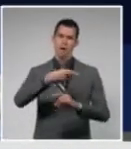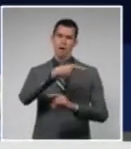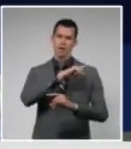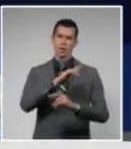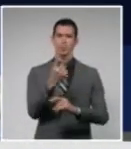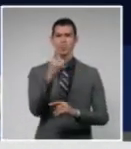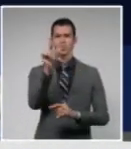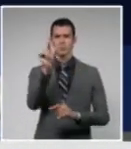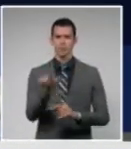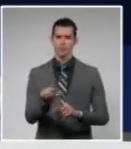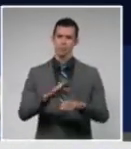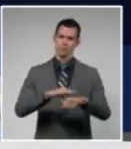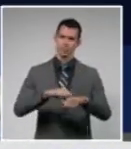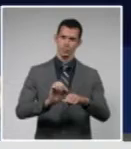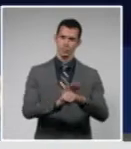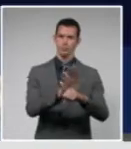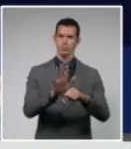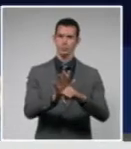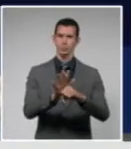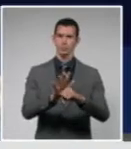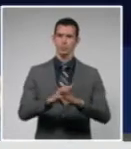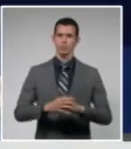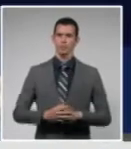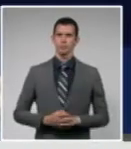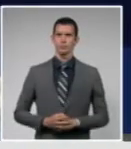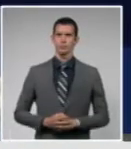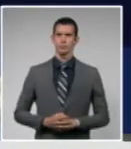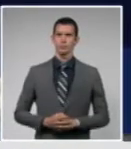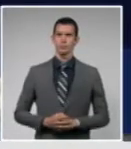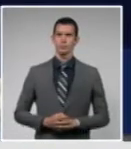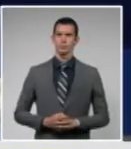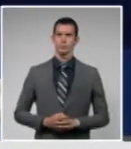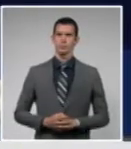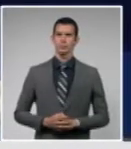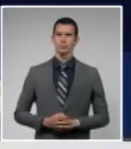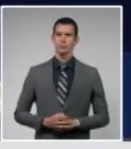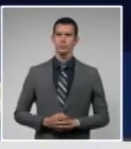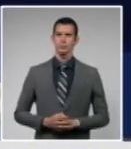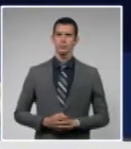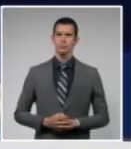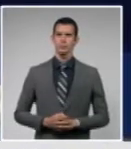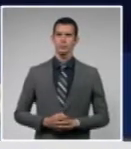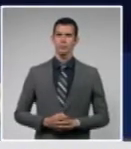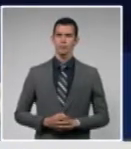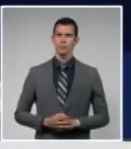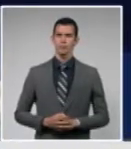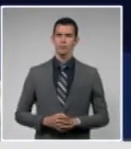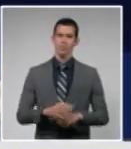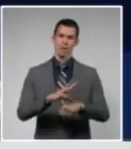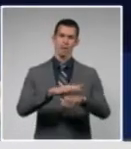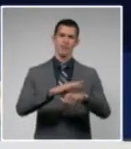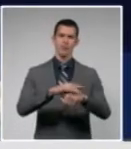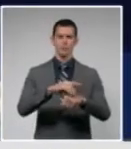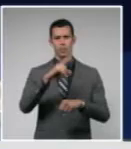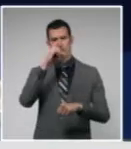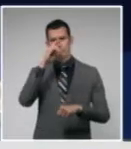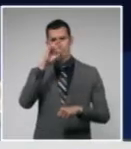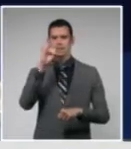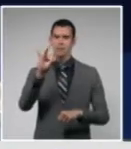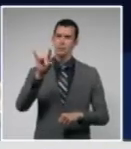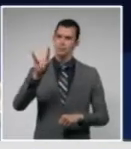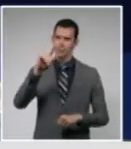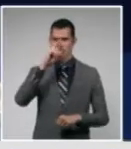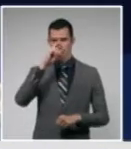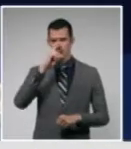unfortunate news of the death of a patient with COVID-19 yesterday. The patient was a